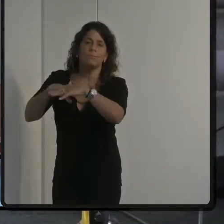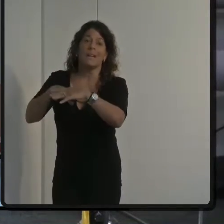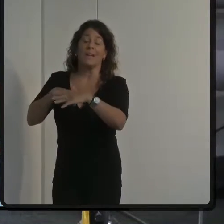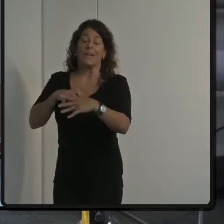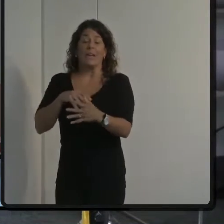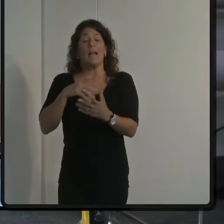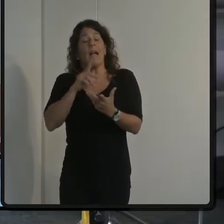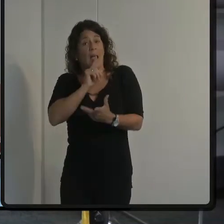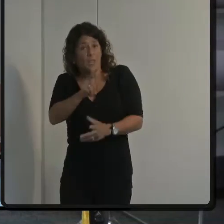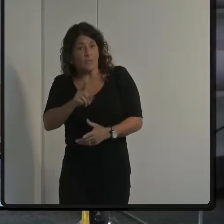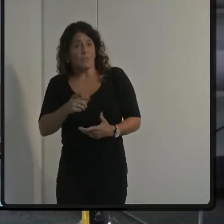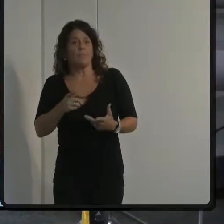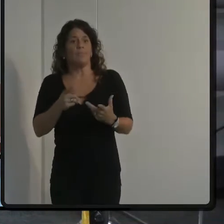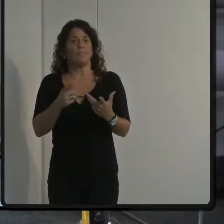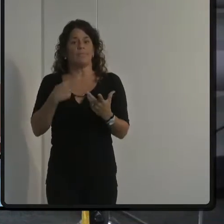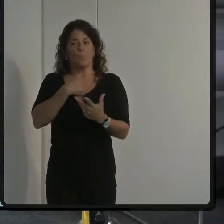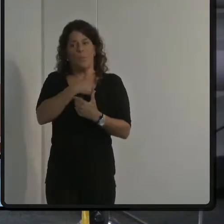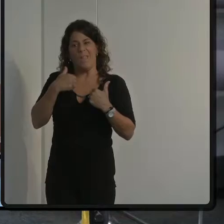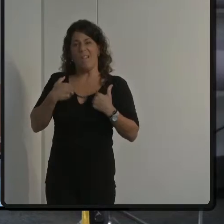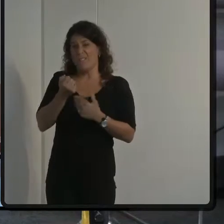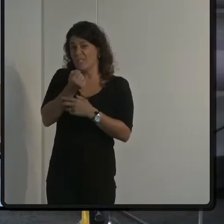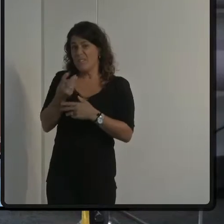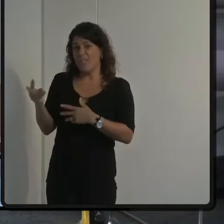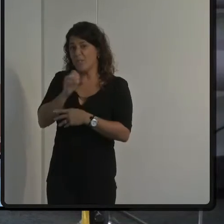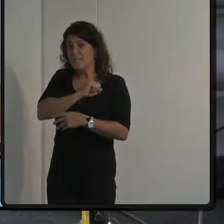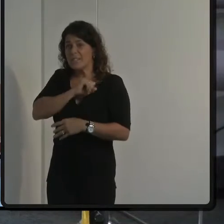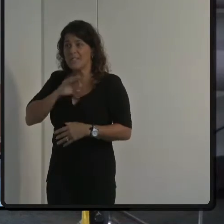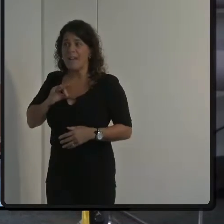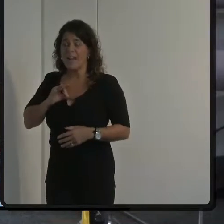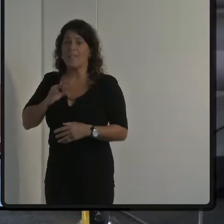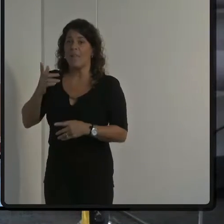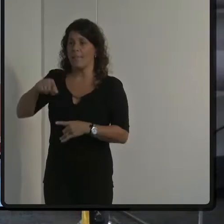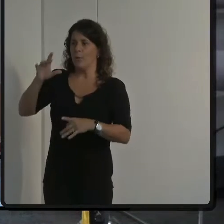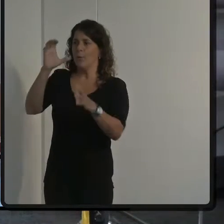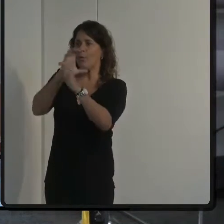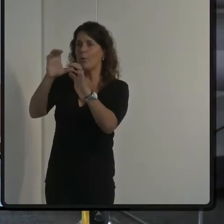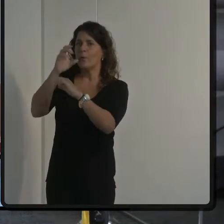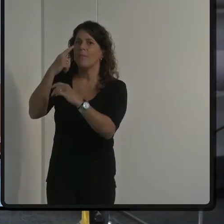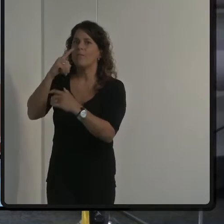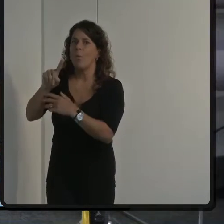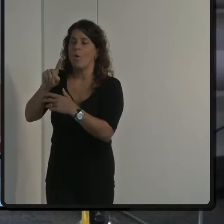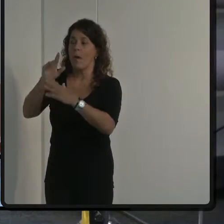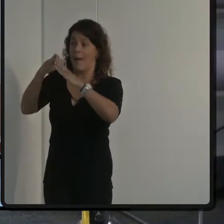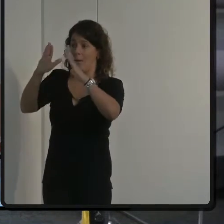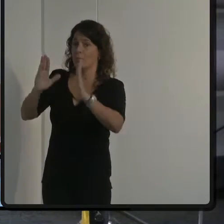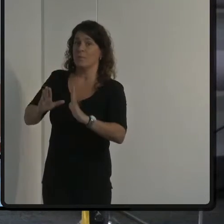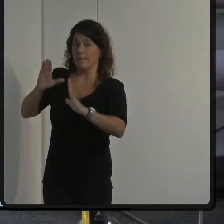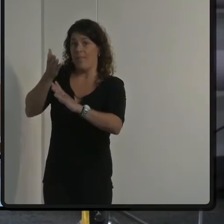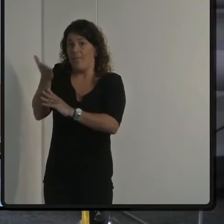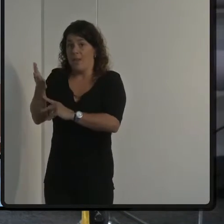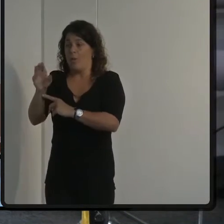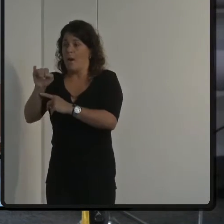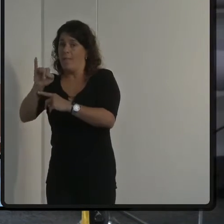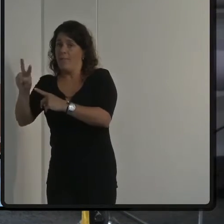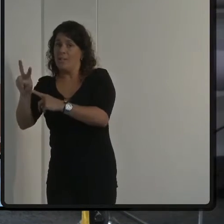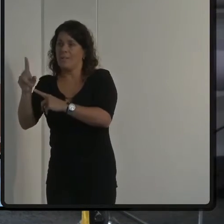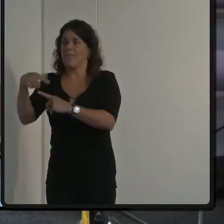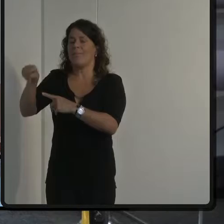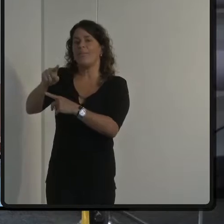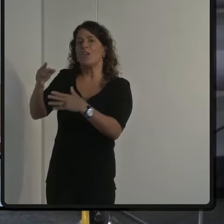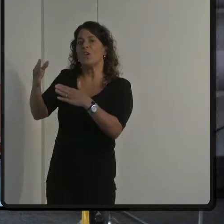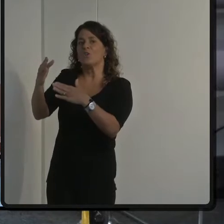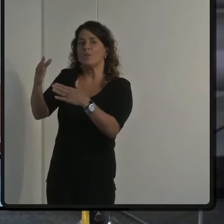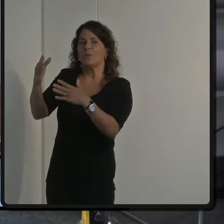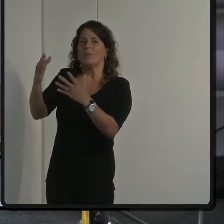we have several staff who are looking for housing in Isla Vista, and they are sharing with us